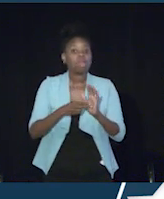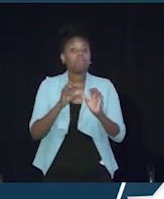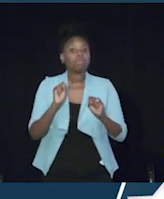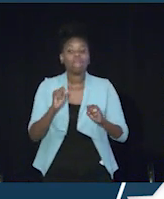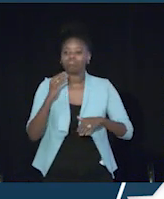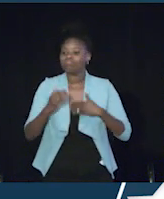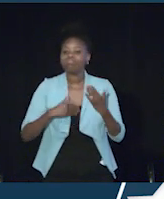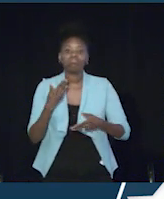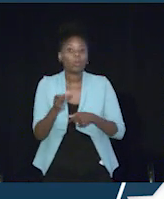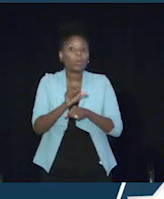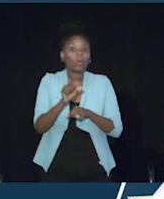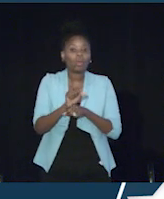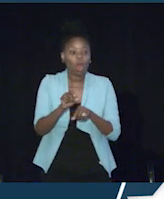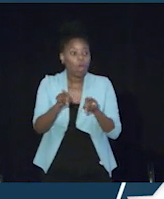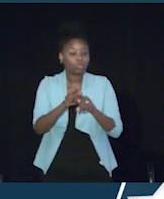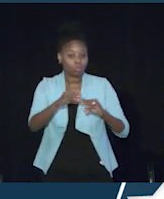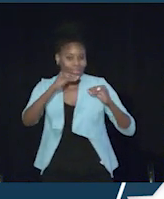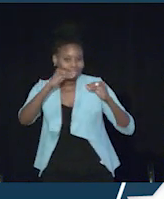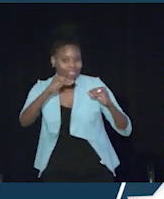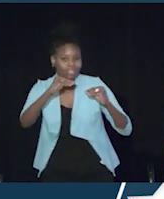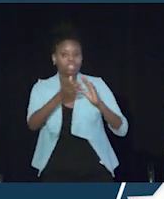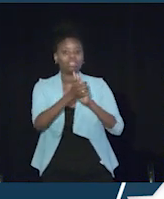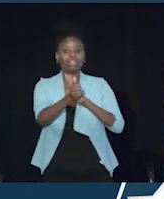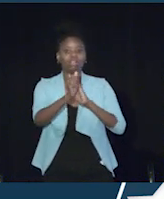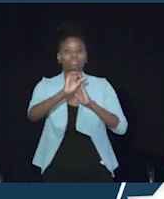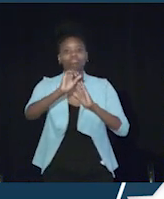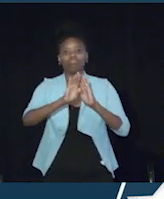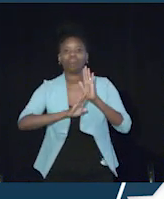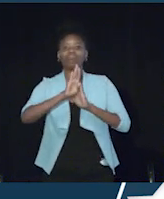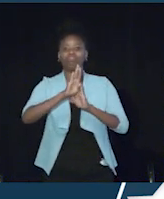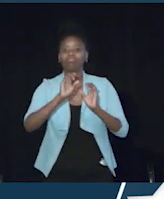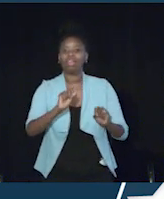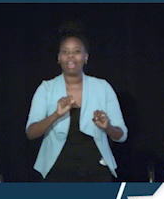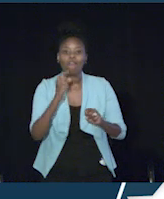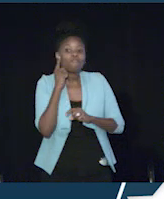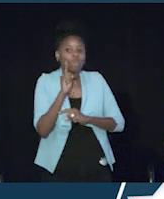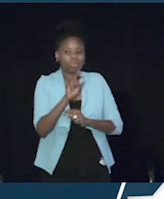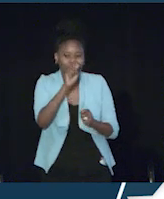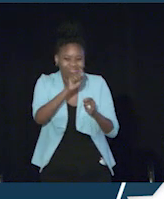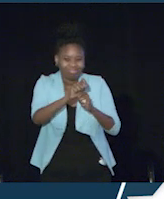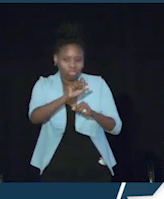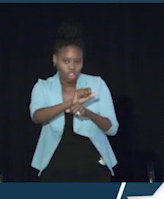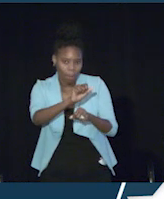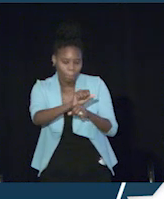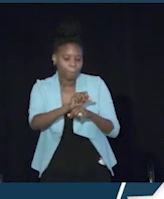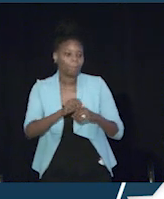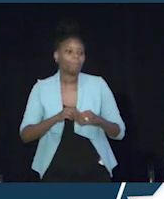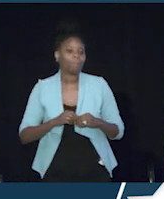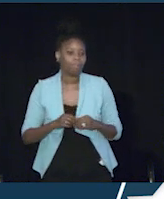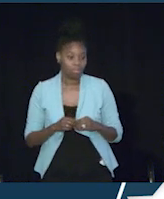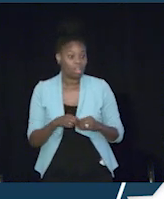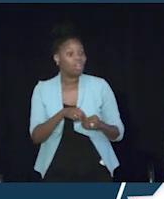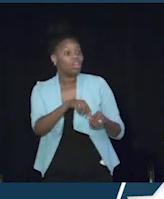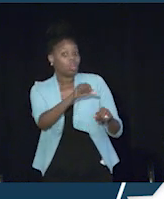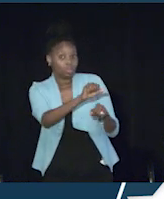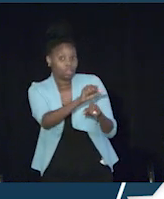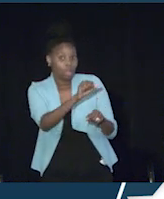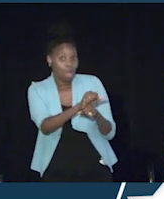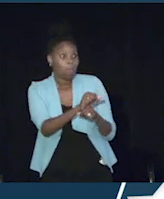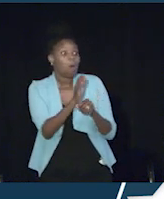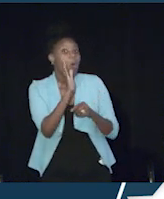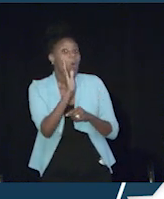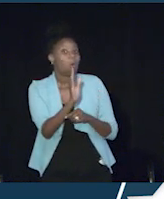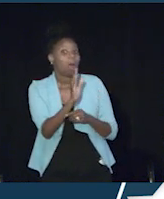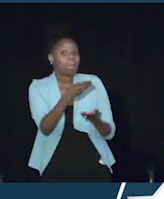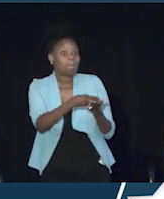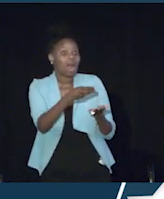that provides knowledge or skills to perform the job. The employer will receive wage reimbursements for the job